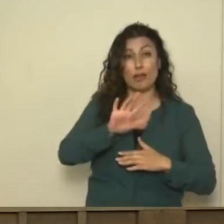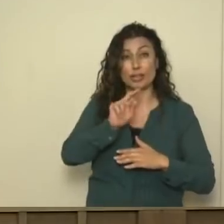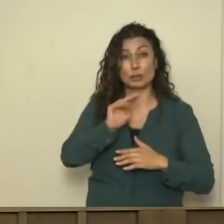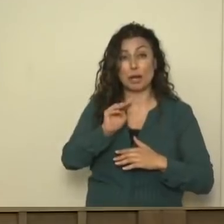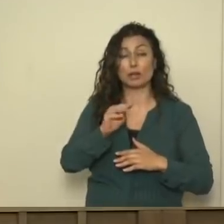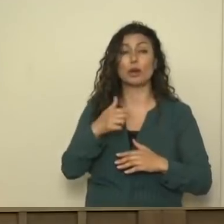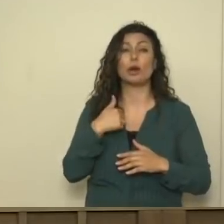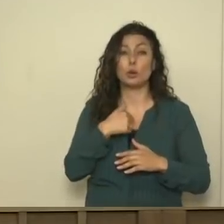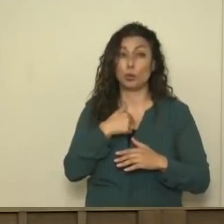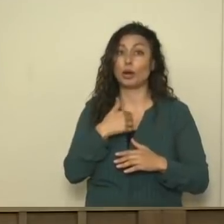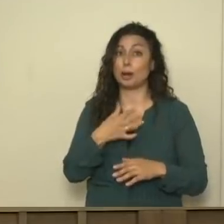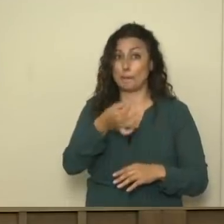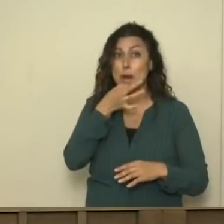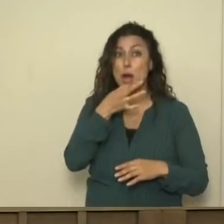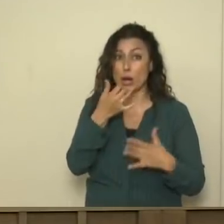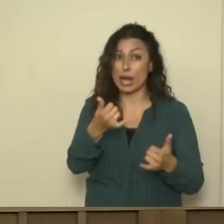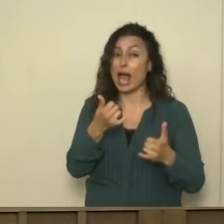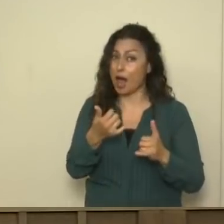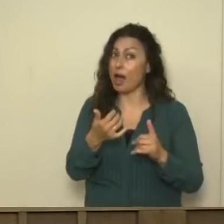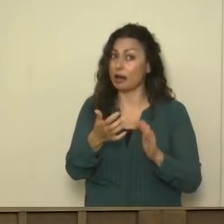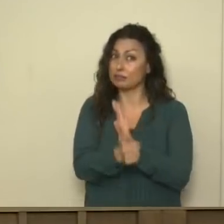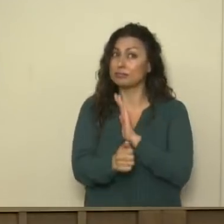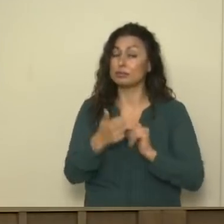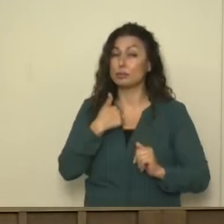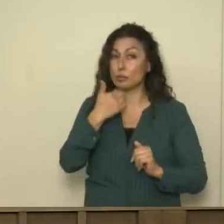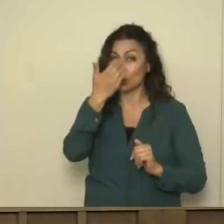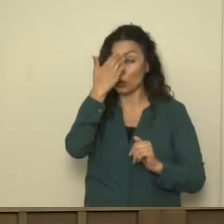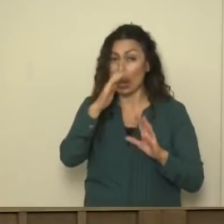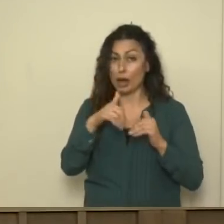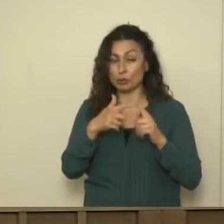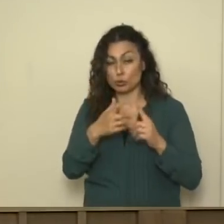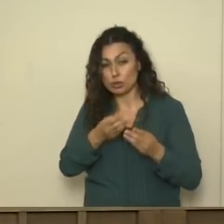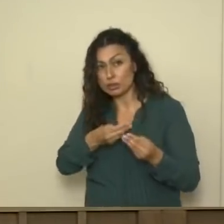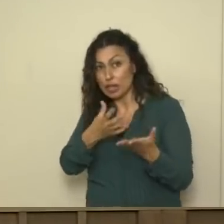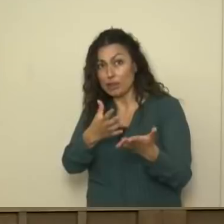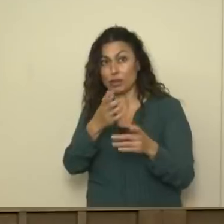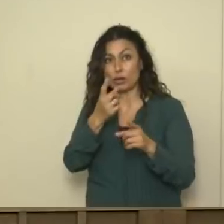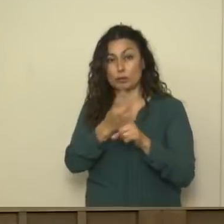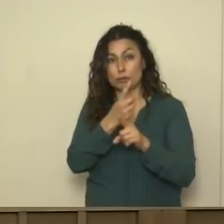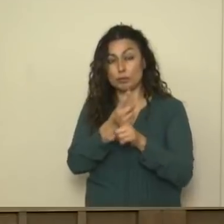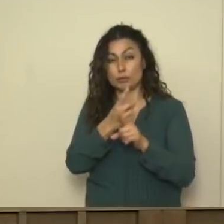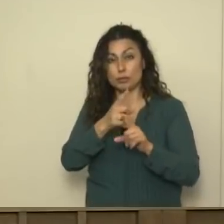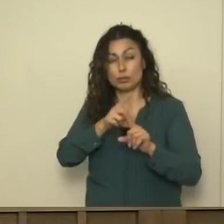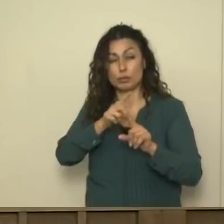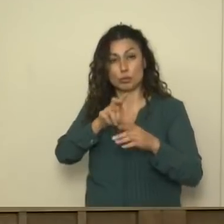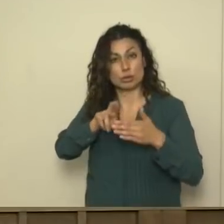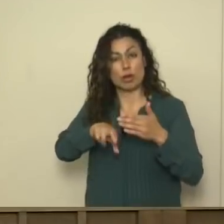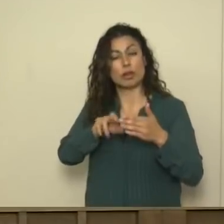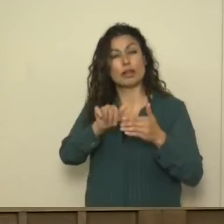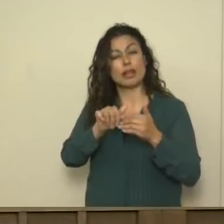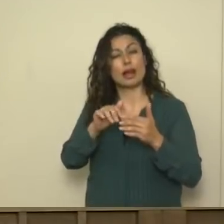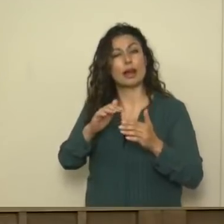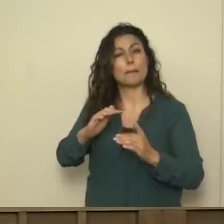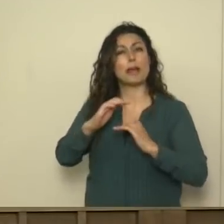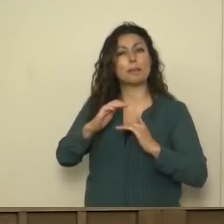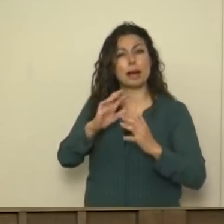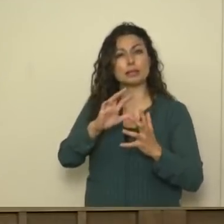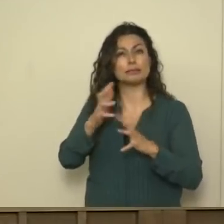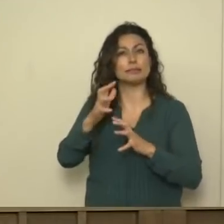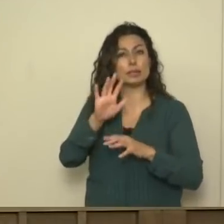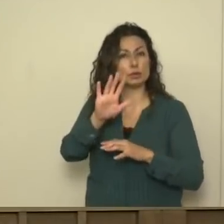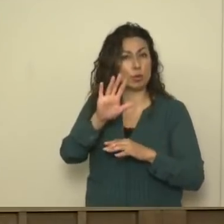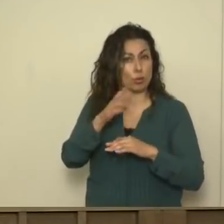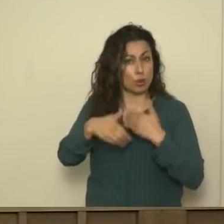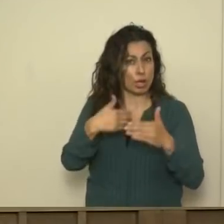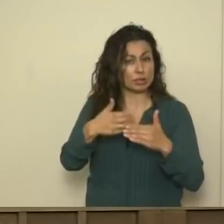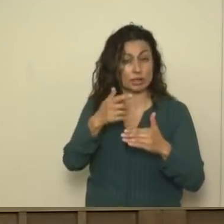we're getting good at this. We're good at this. We can deliver the results that minimize disruption to your process,